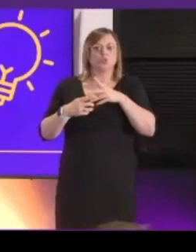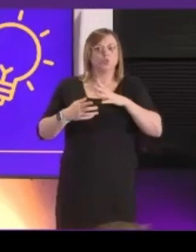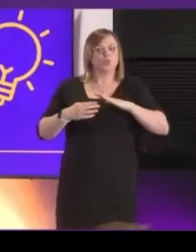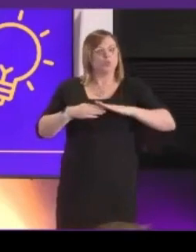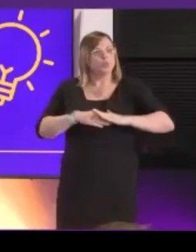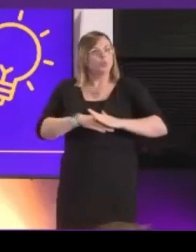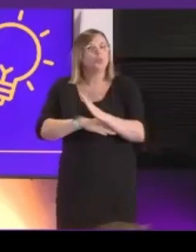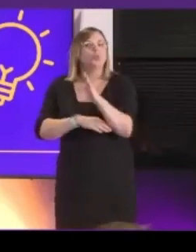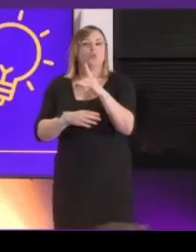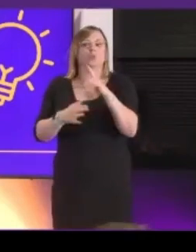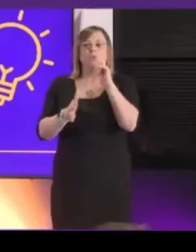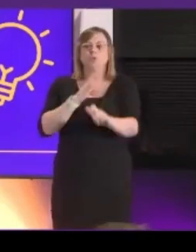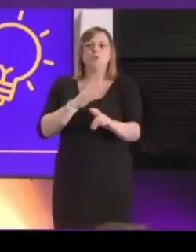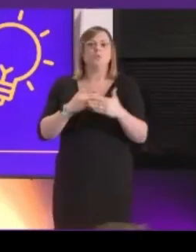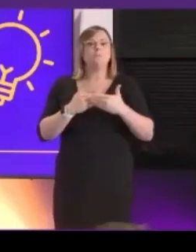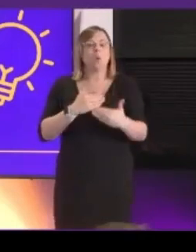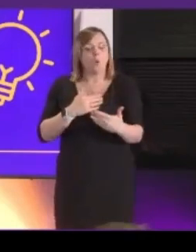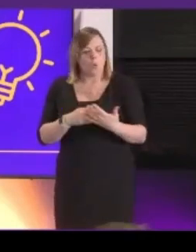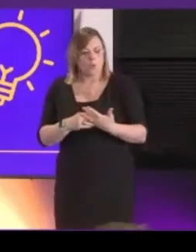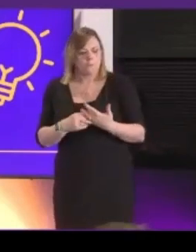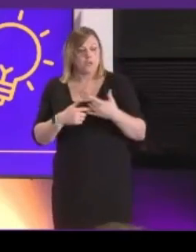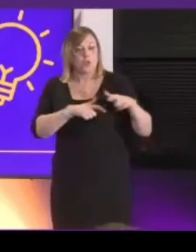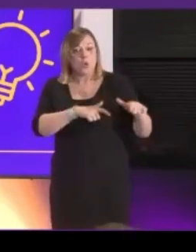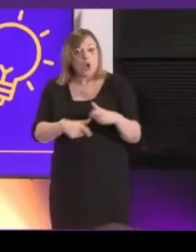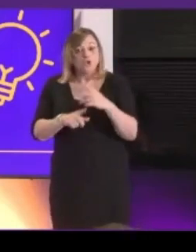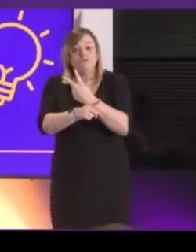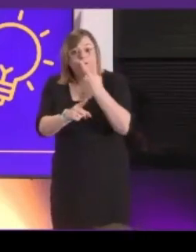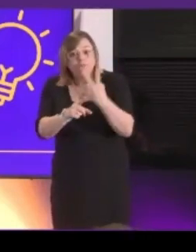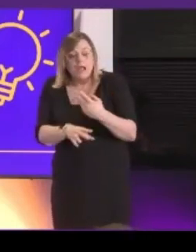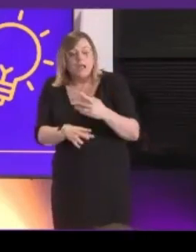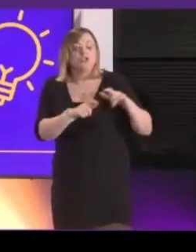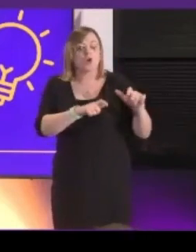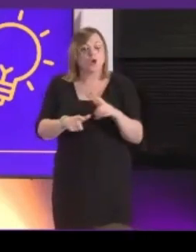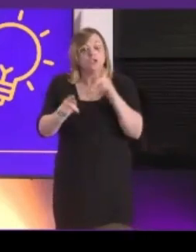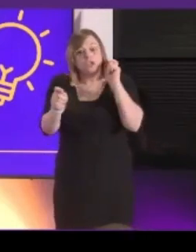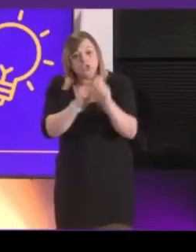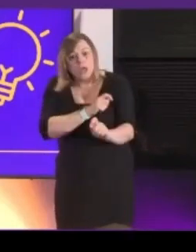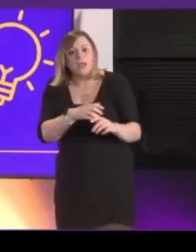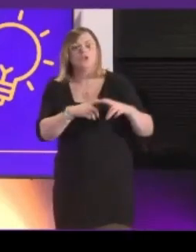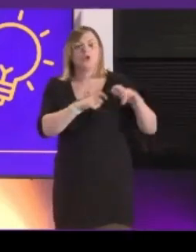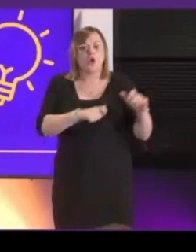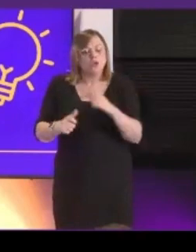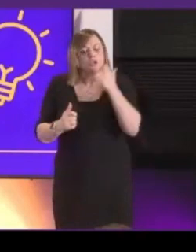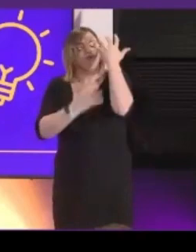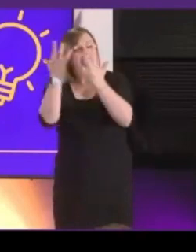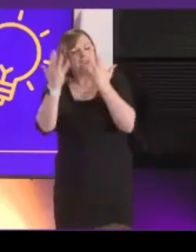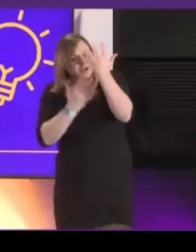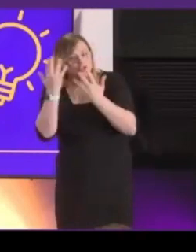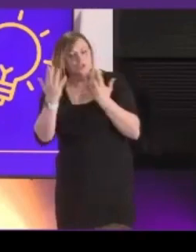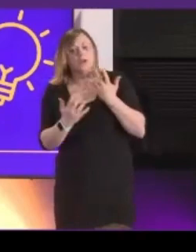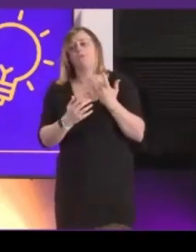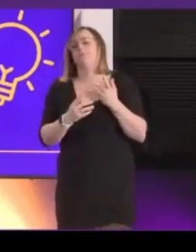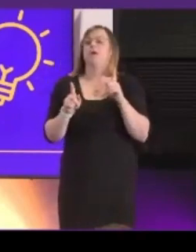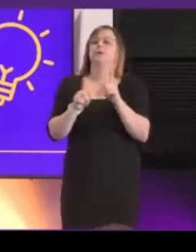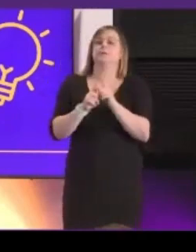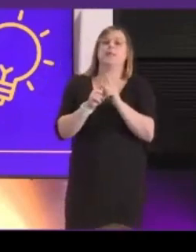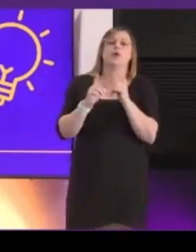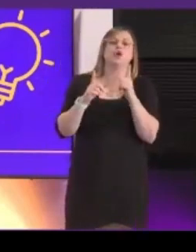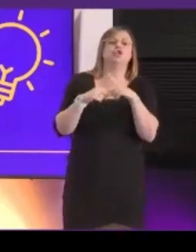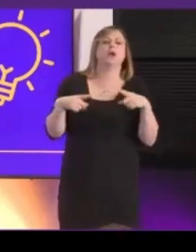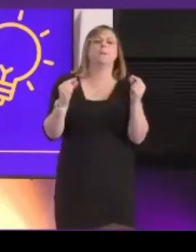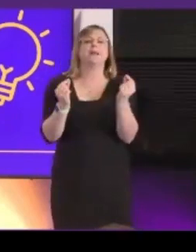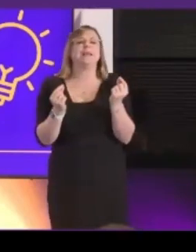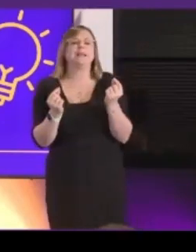to do more. Constant refresh, constant change, constant reflection. It's like that Japanese principle, isn't it,